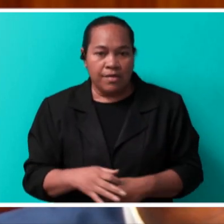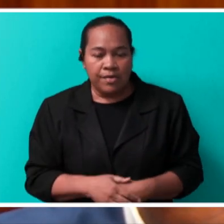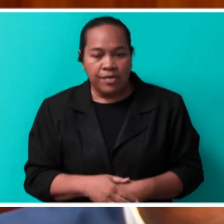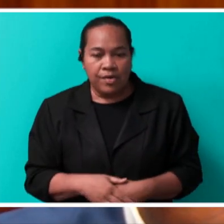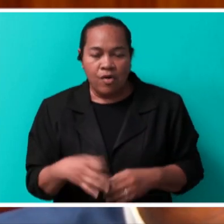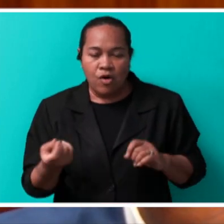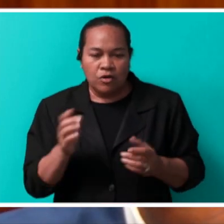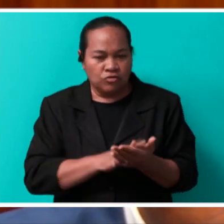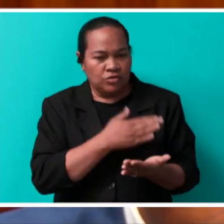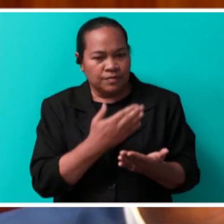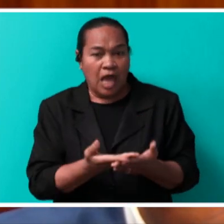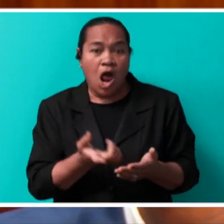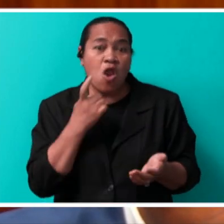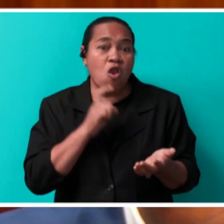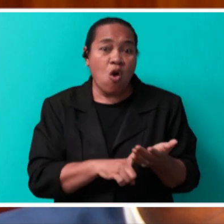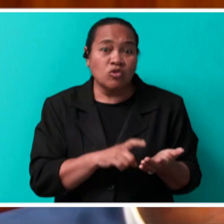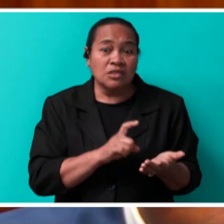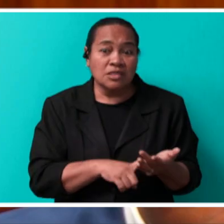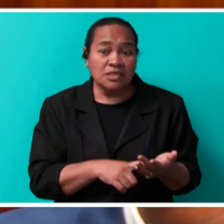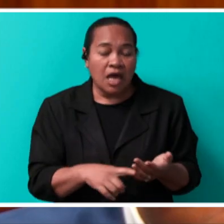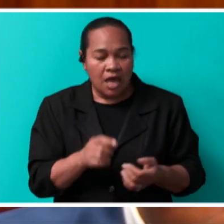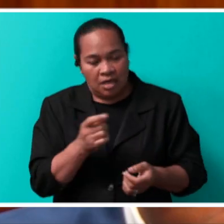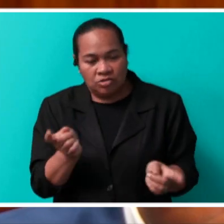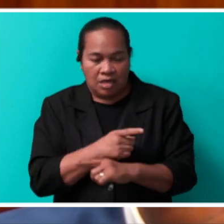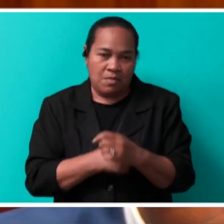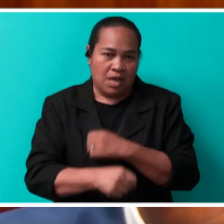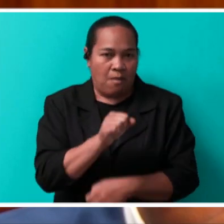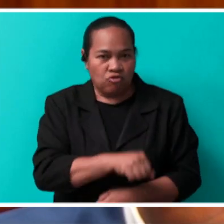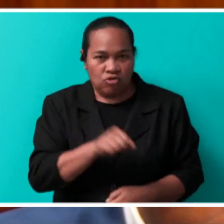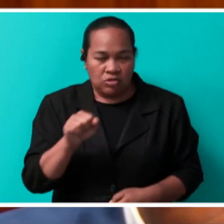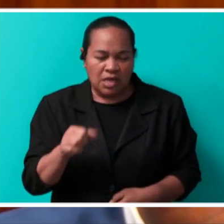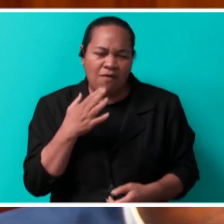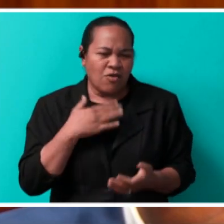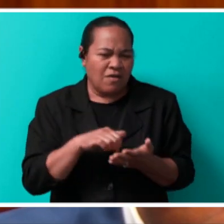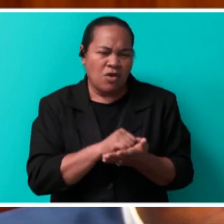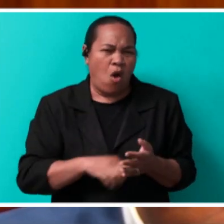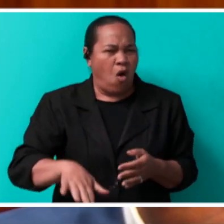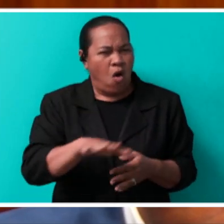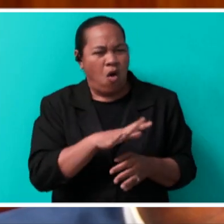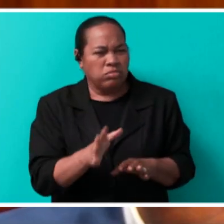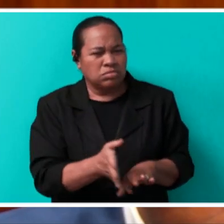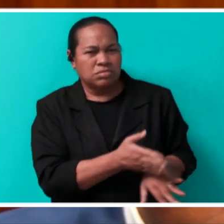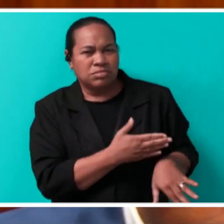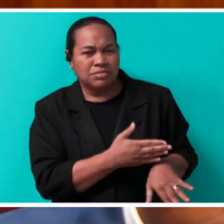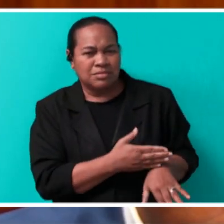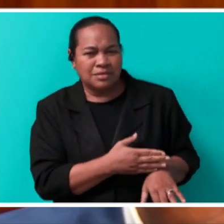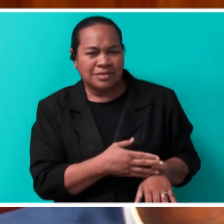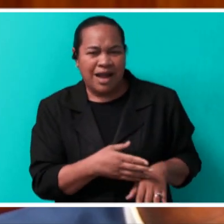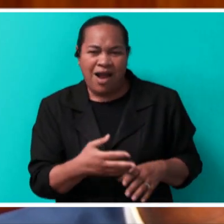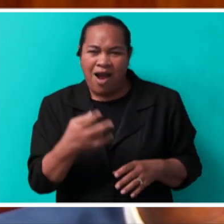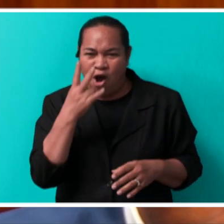converted the loans into scholarships and has forgiven all the existing loans